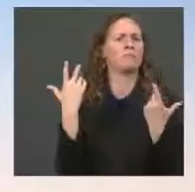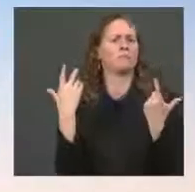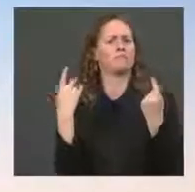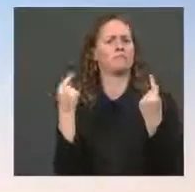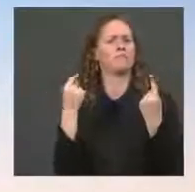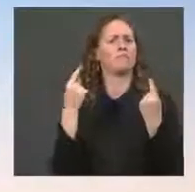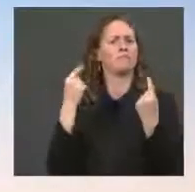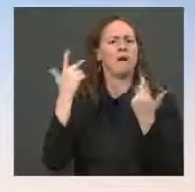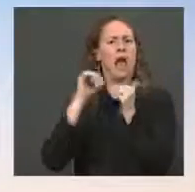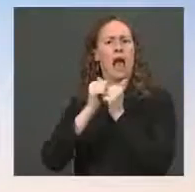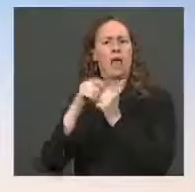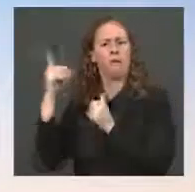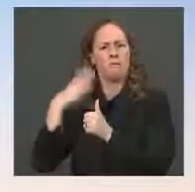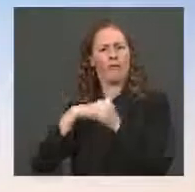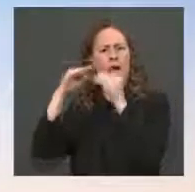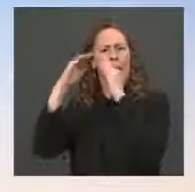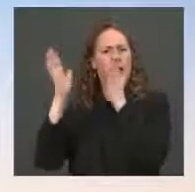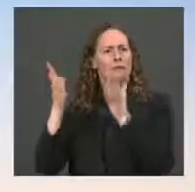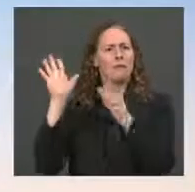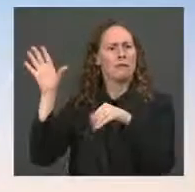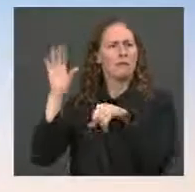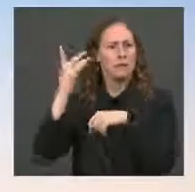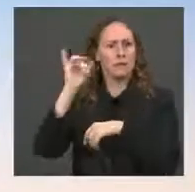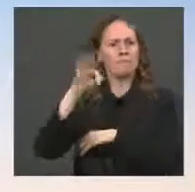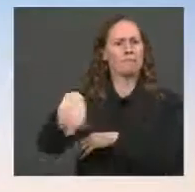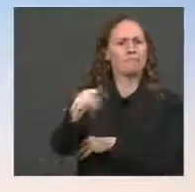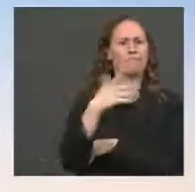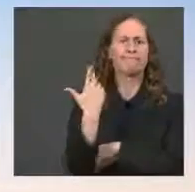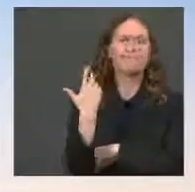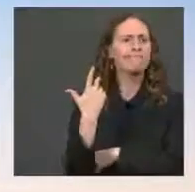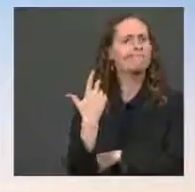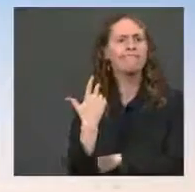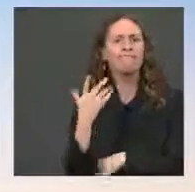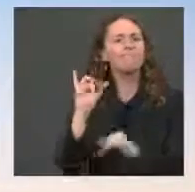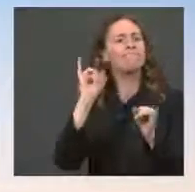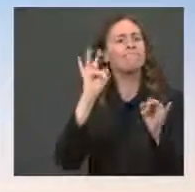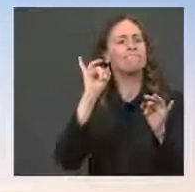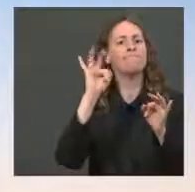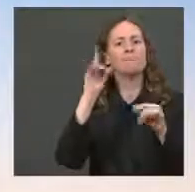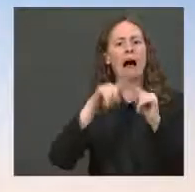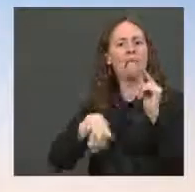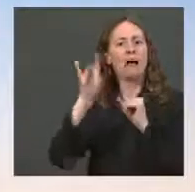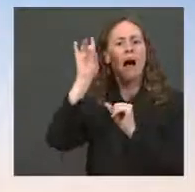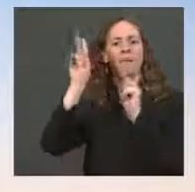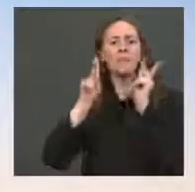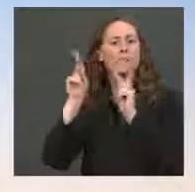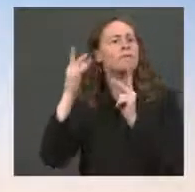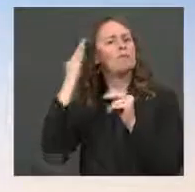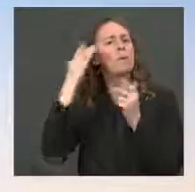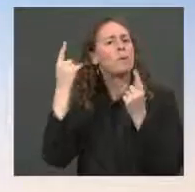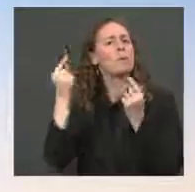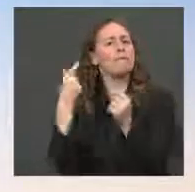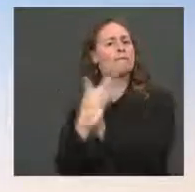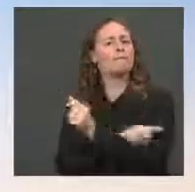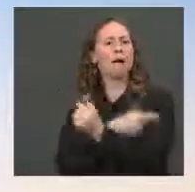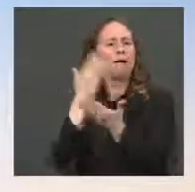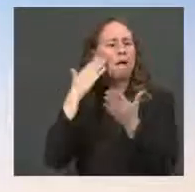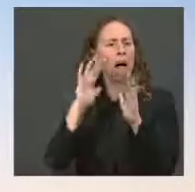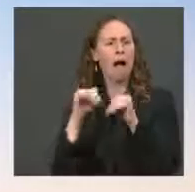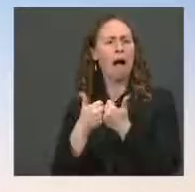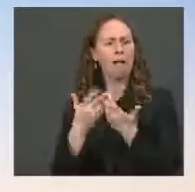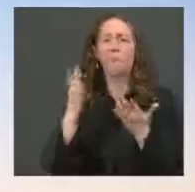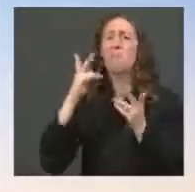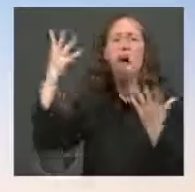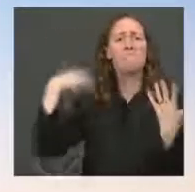find it difficult to find the people to do certain things? What if, particularly in blue-collar industries, what if people say, you know what, I don't need the vaccine, I don't want the vaccine? What